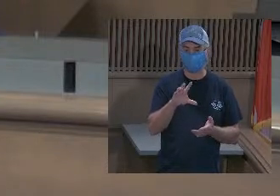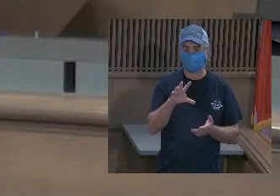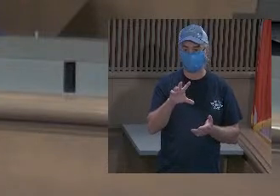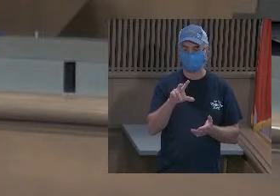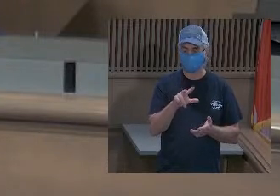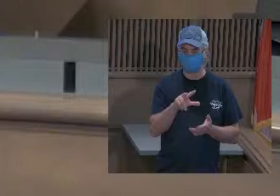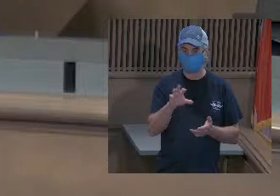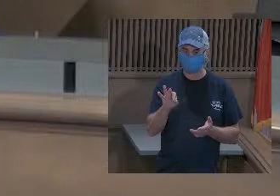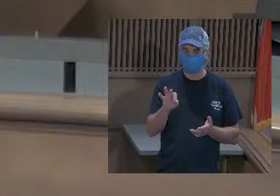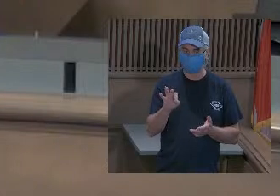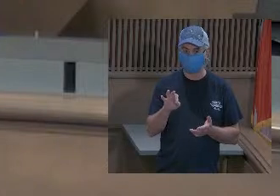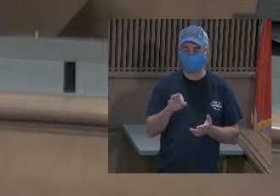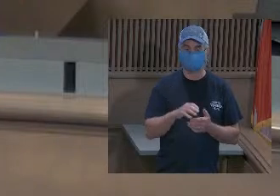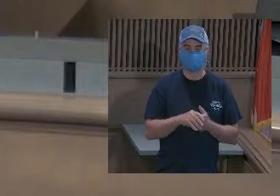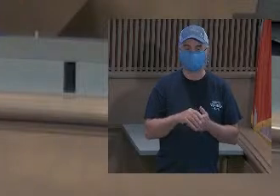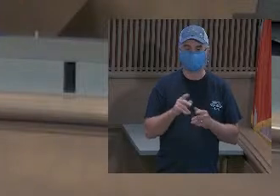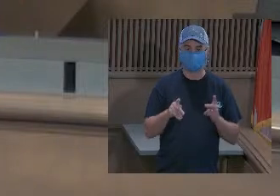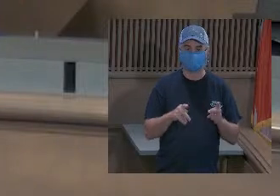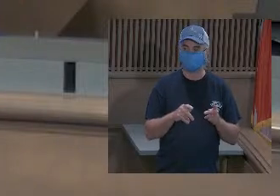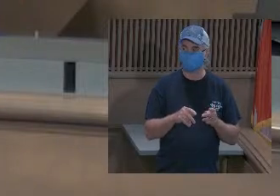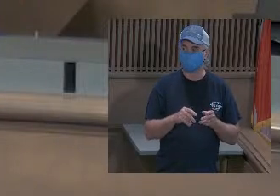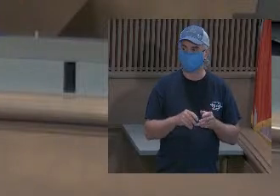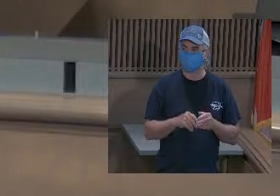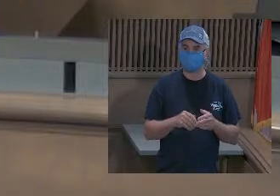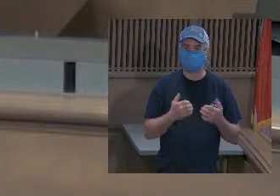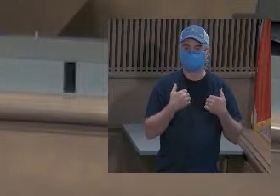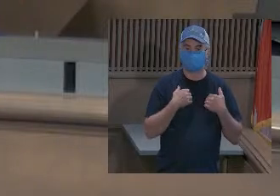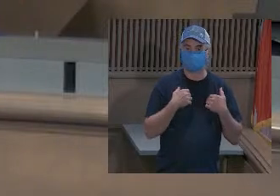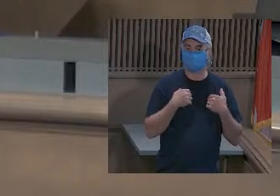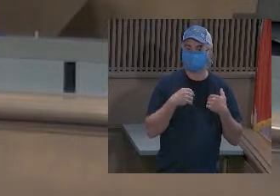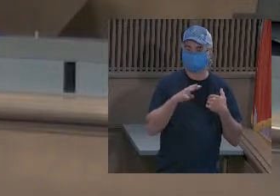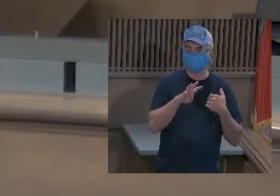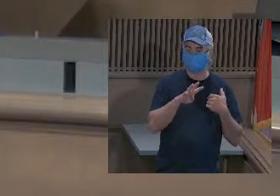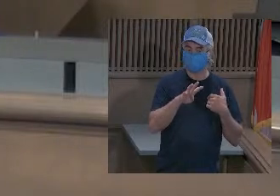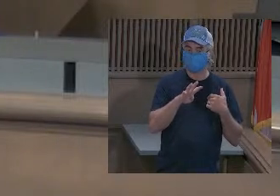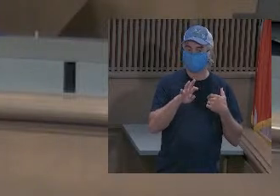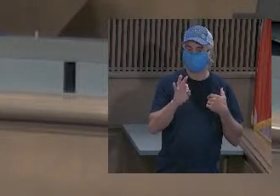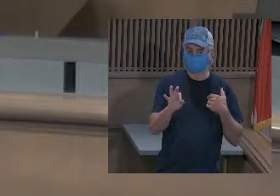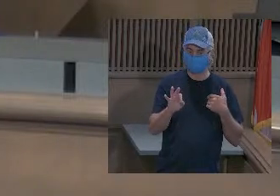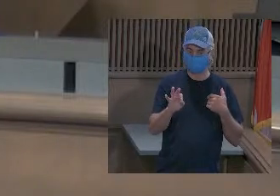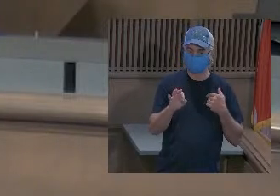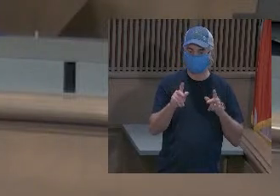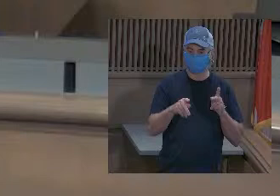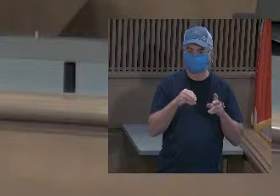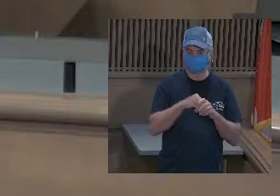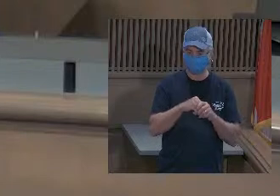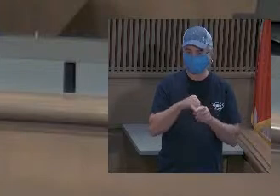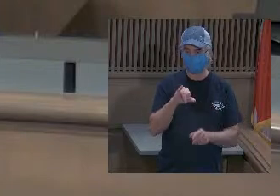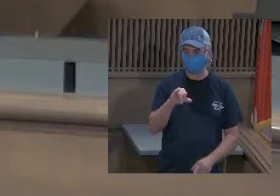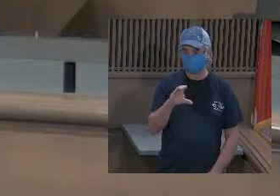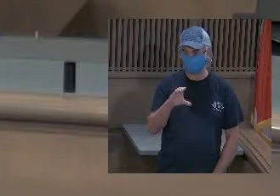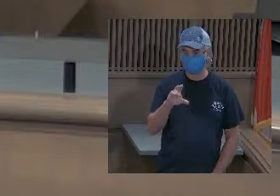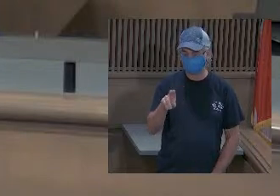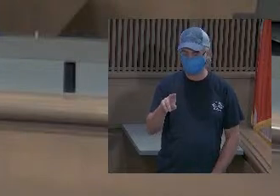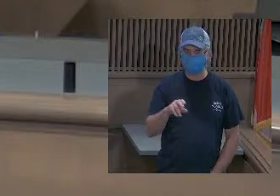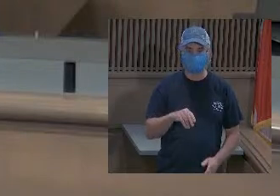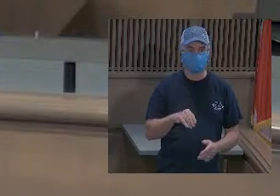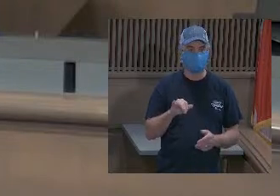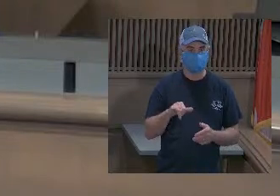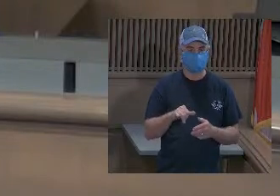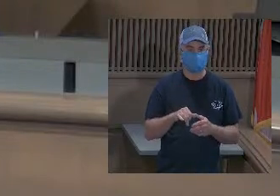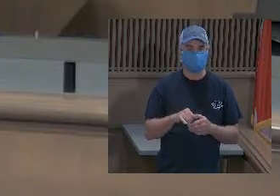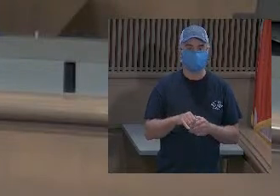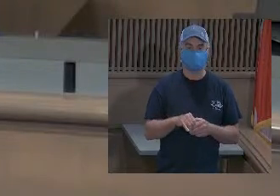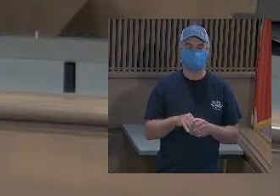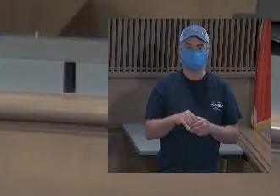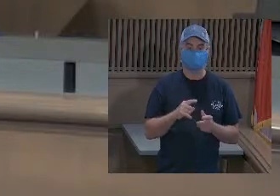have 49 souls that are in our ICU. 41 of those are on ventilators. 41 people and